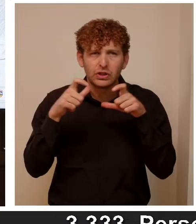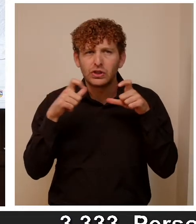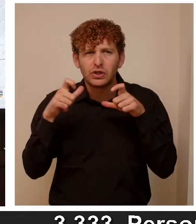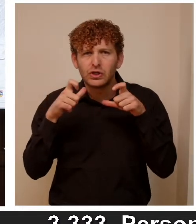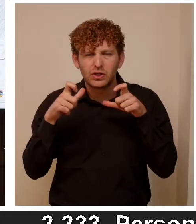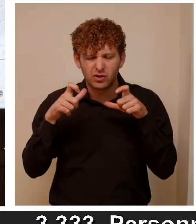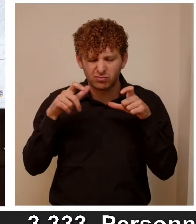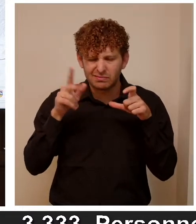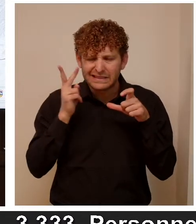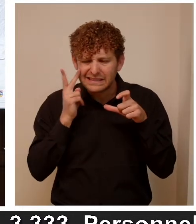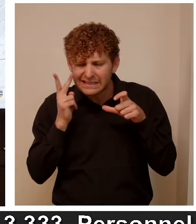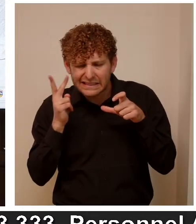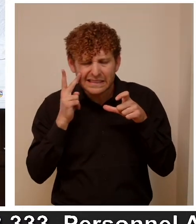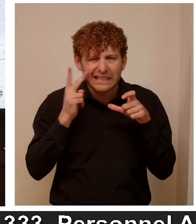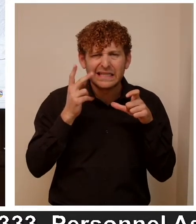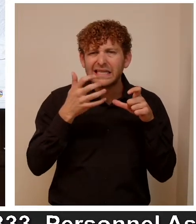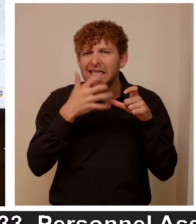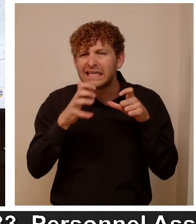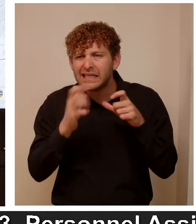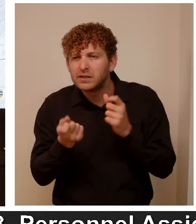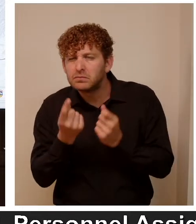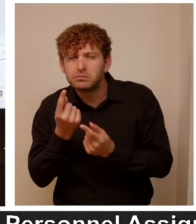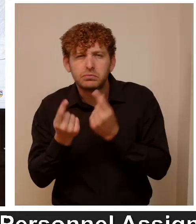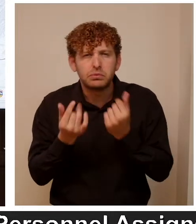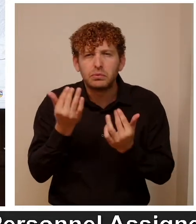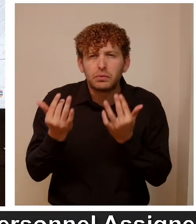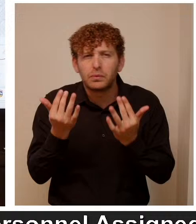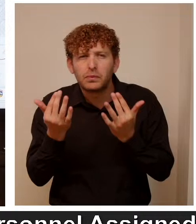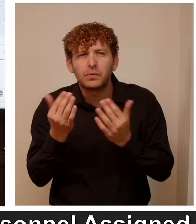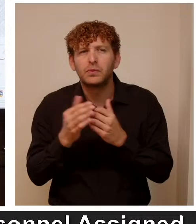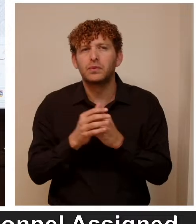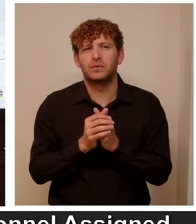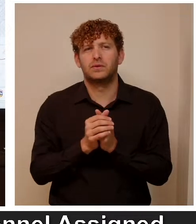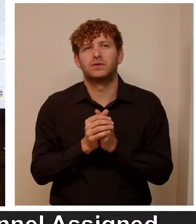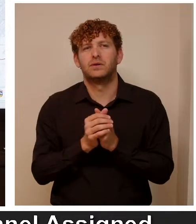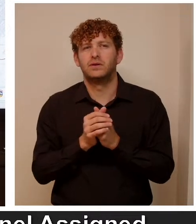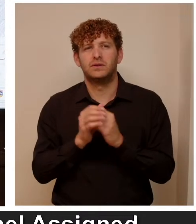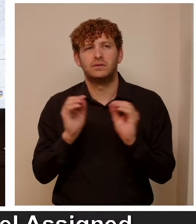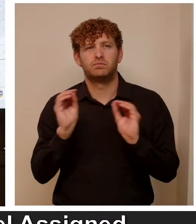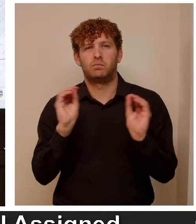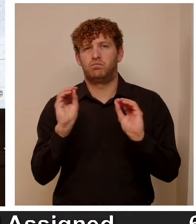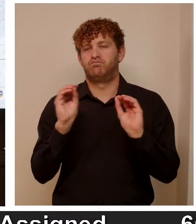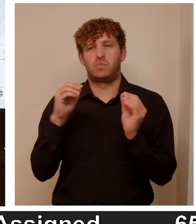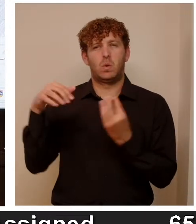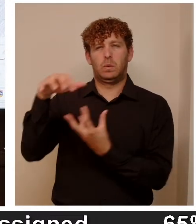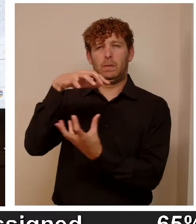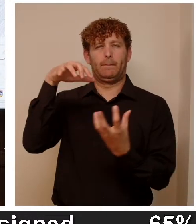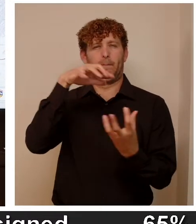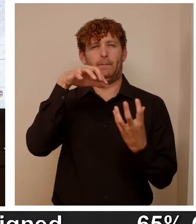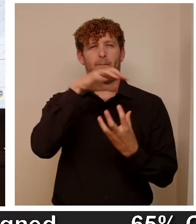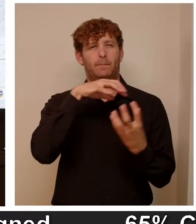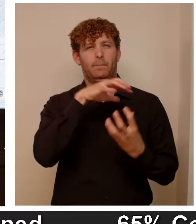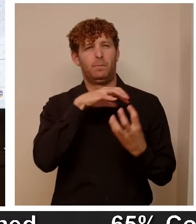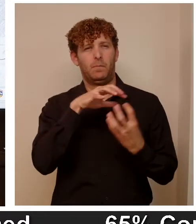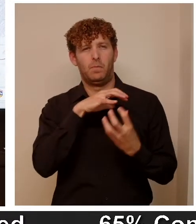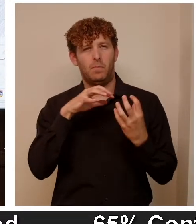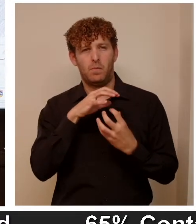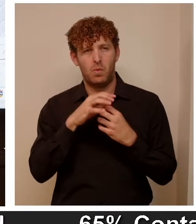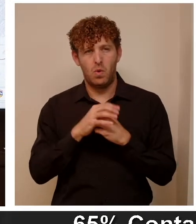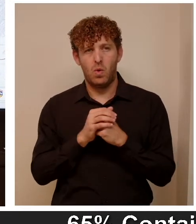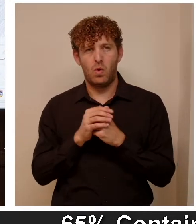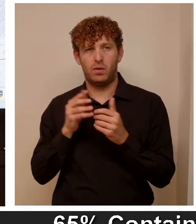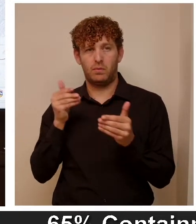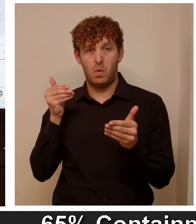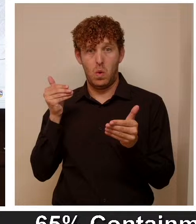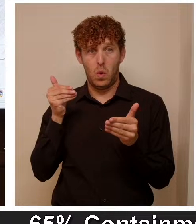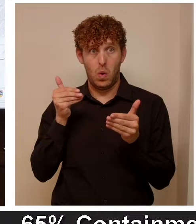those sources are there. Unfortunately, they don't put off a lot of smoke, so you don't really find them until you actually step close to them, or you can